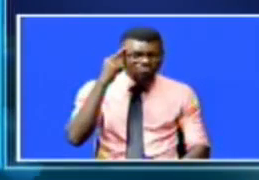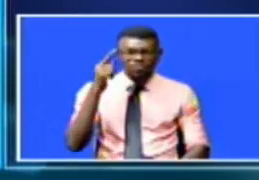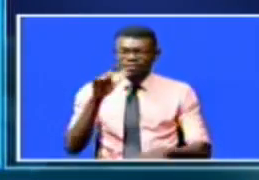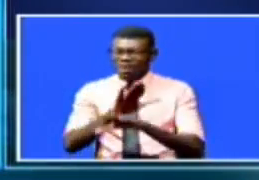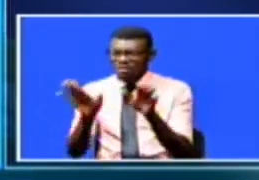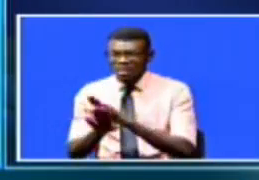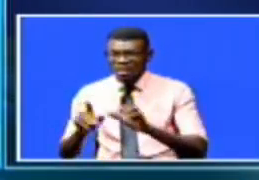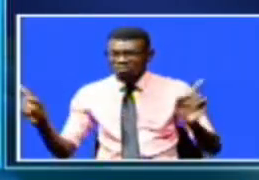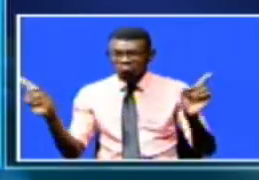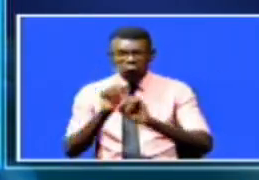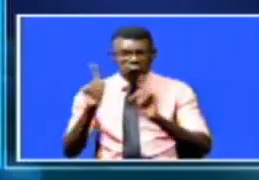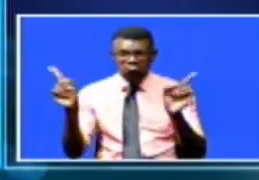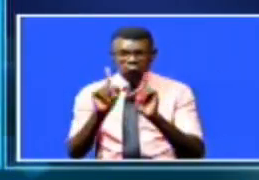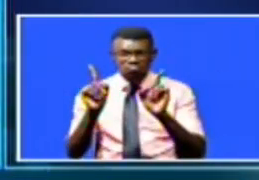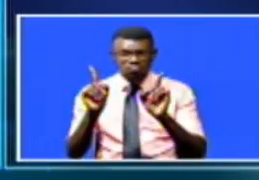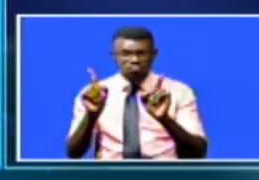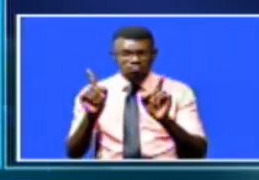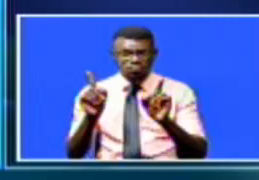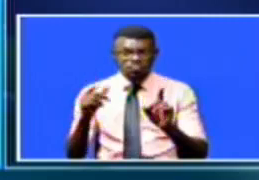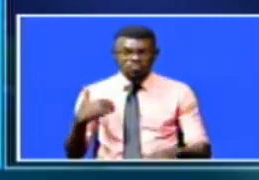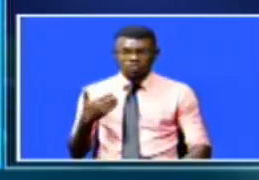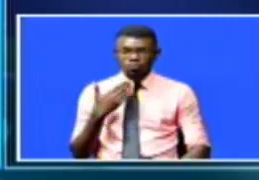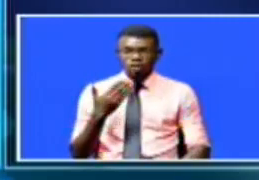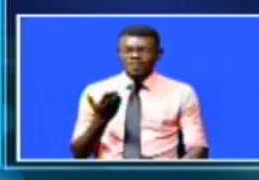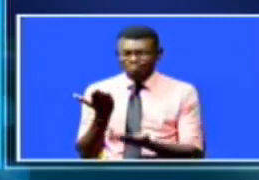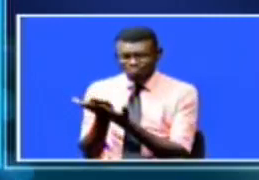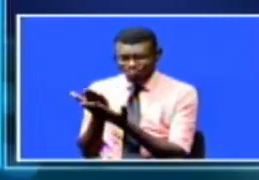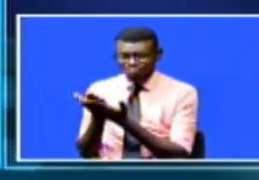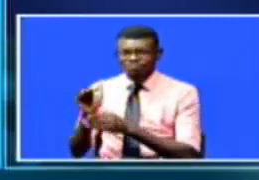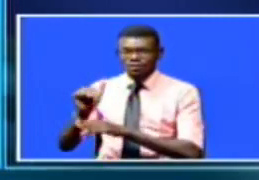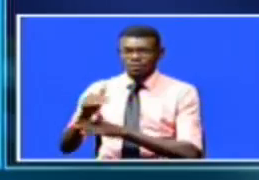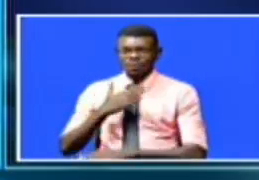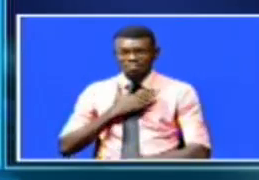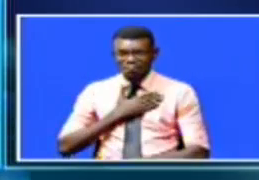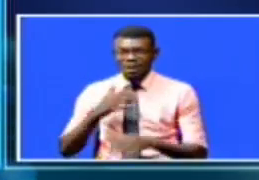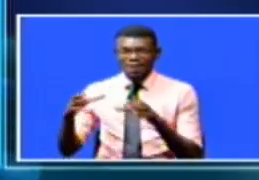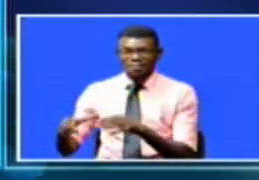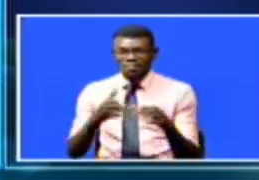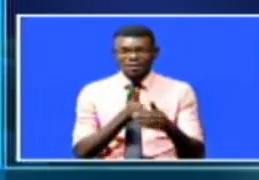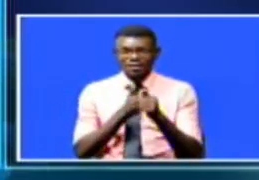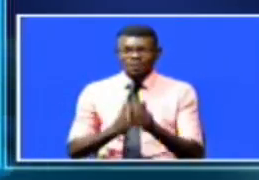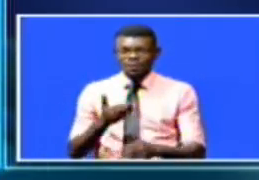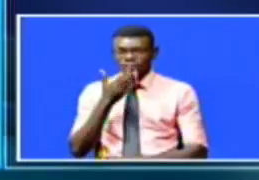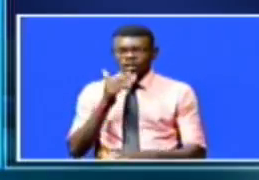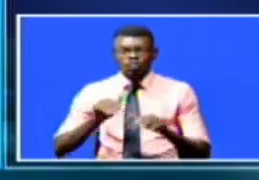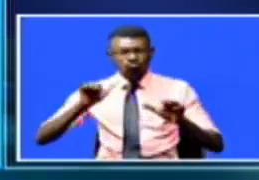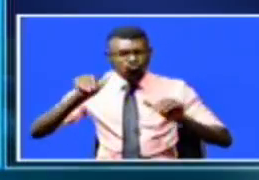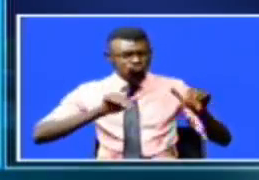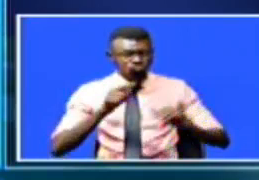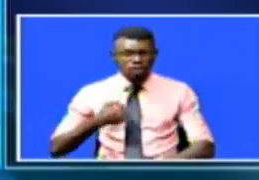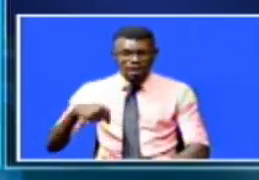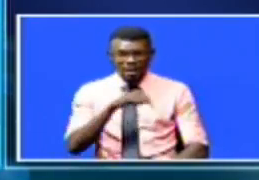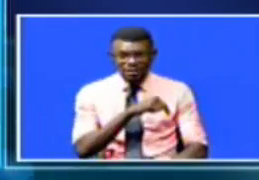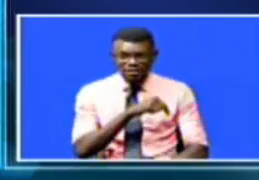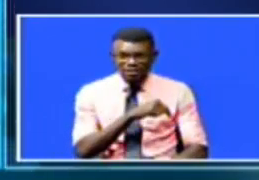I think one thing I would call upon the party leader is to be able to call us. Let us have a